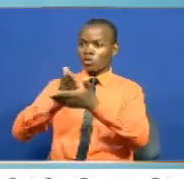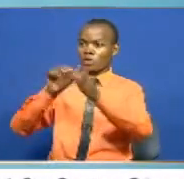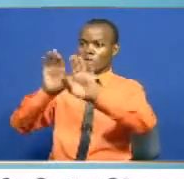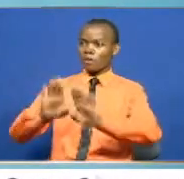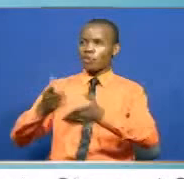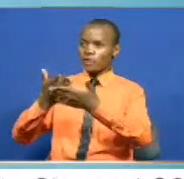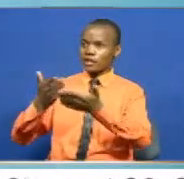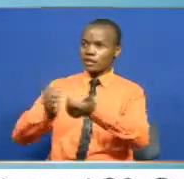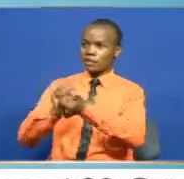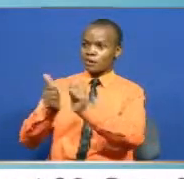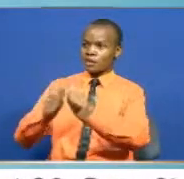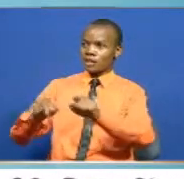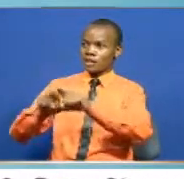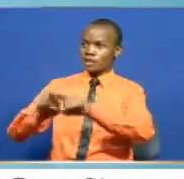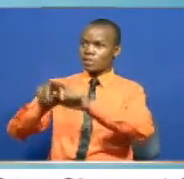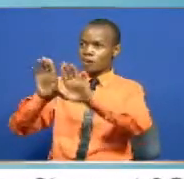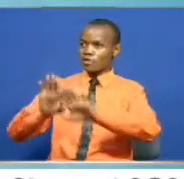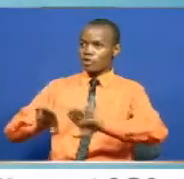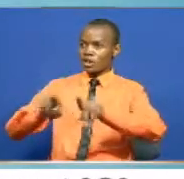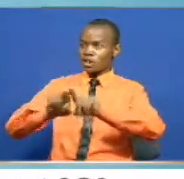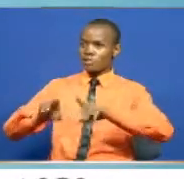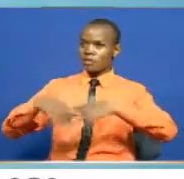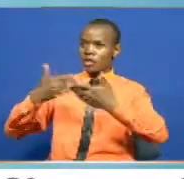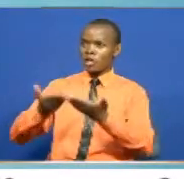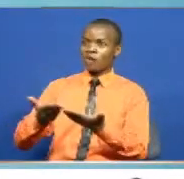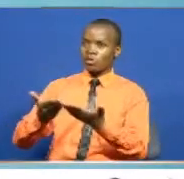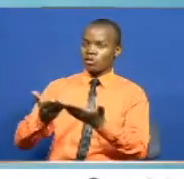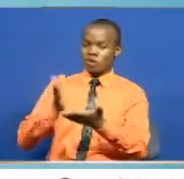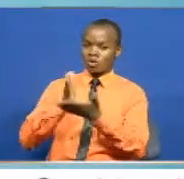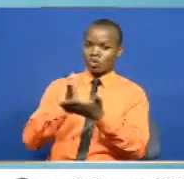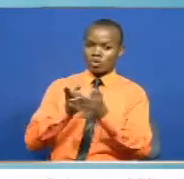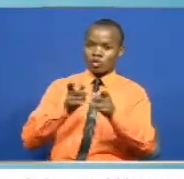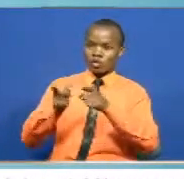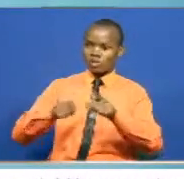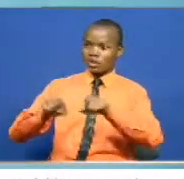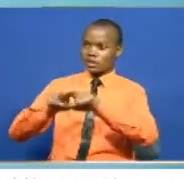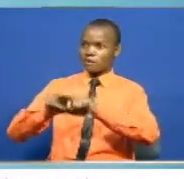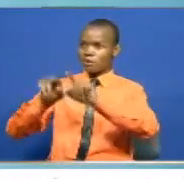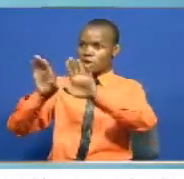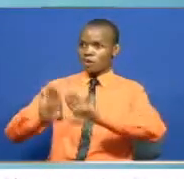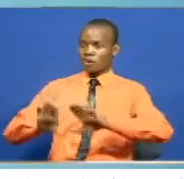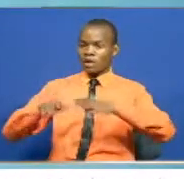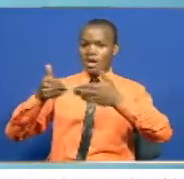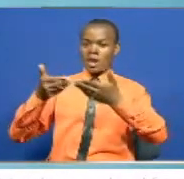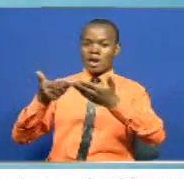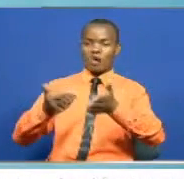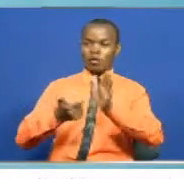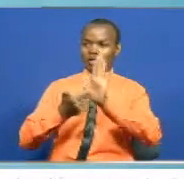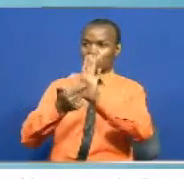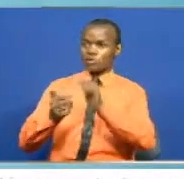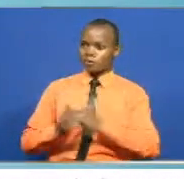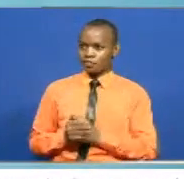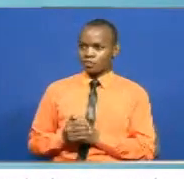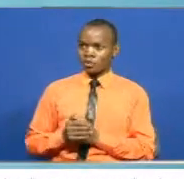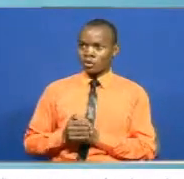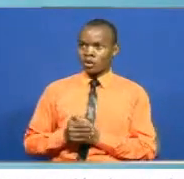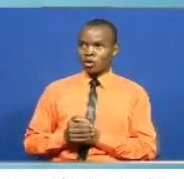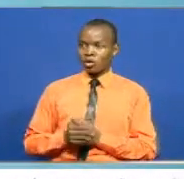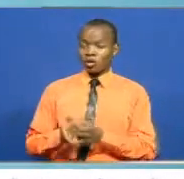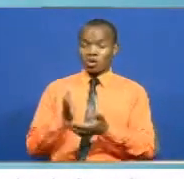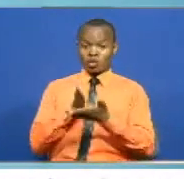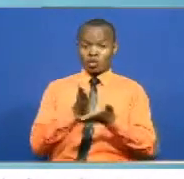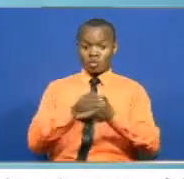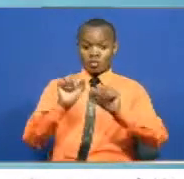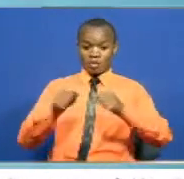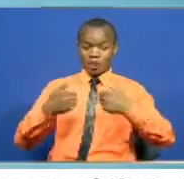of the game. It's just as important as waking up, going running, or it's just as important as going to the weight room, because you can have all the muscles, but if you don't